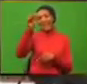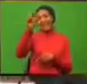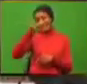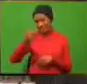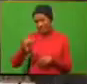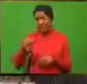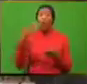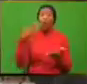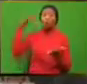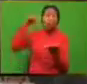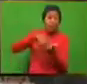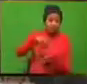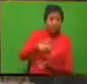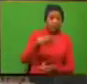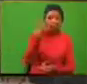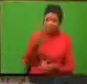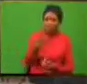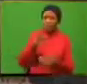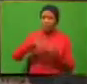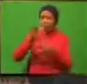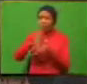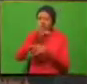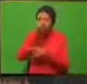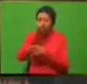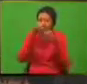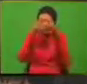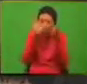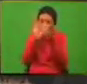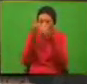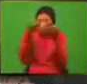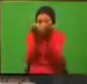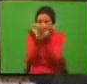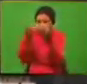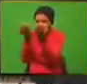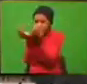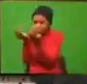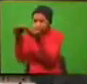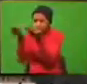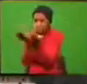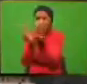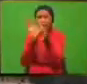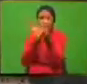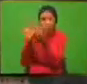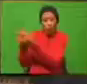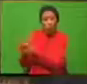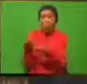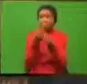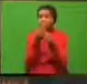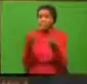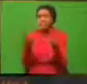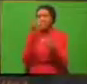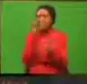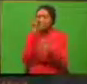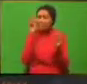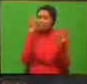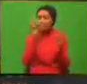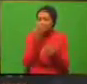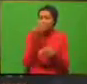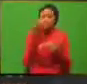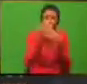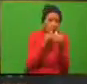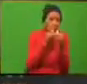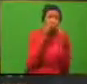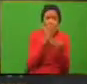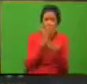most successful weaver nests are the ones where as many birds as possible work as hard as possible to build